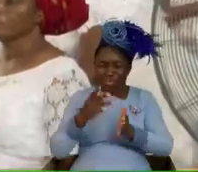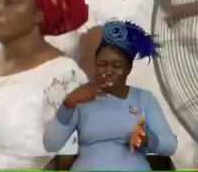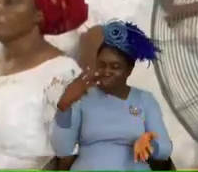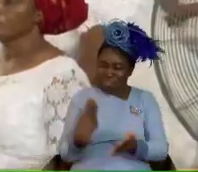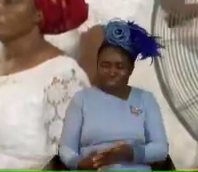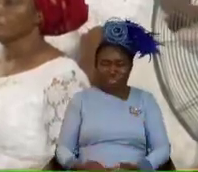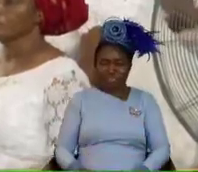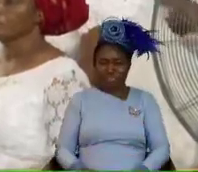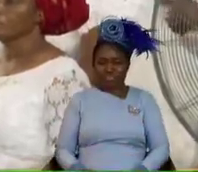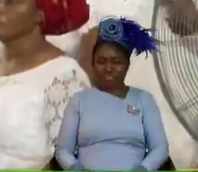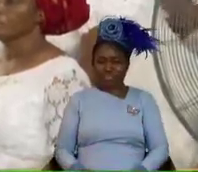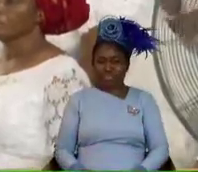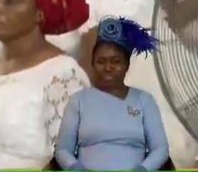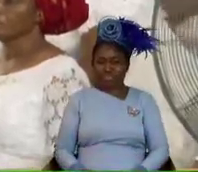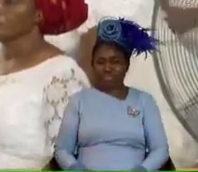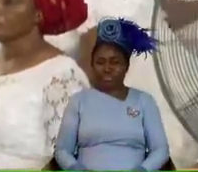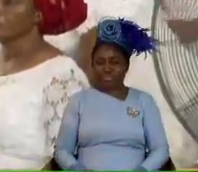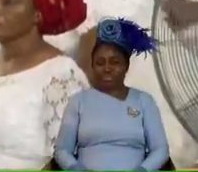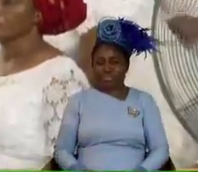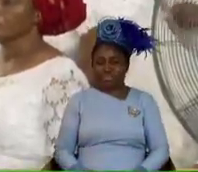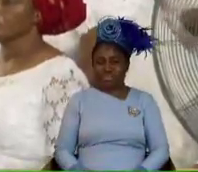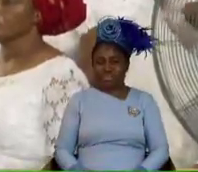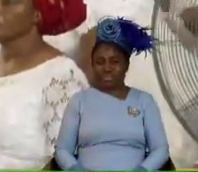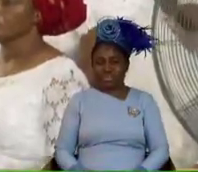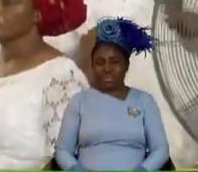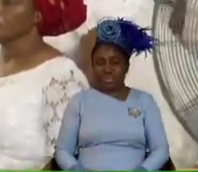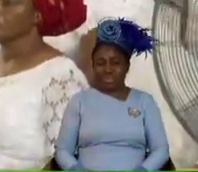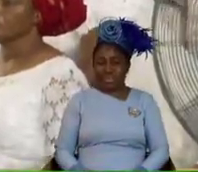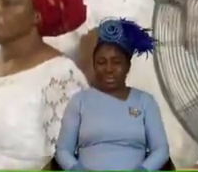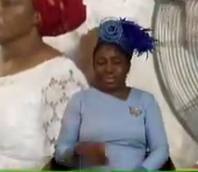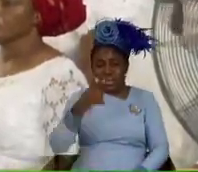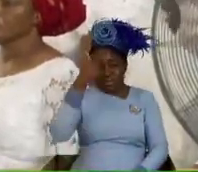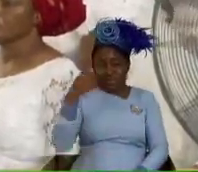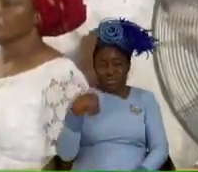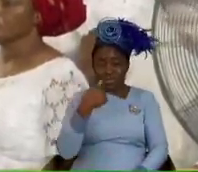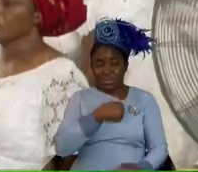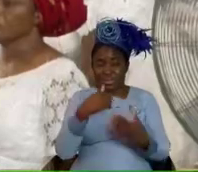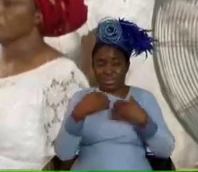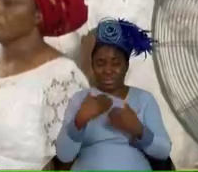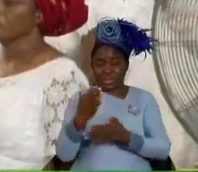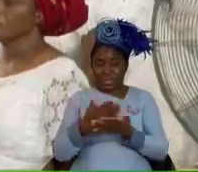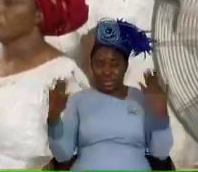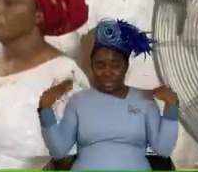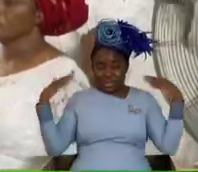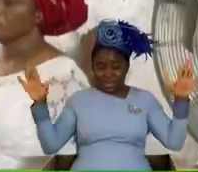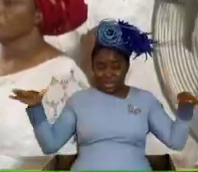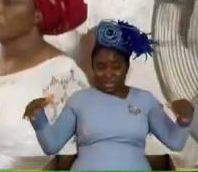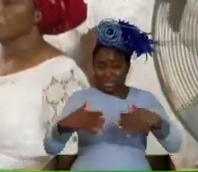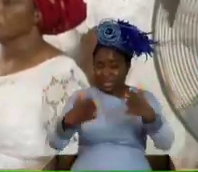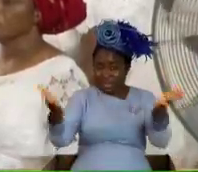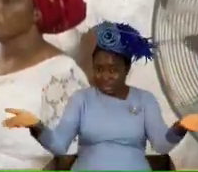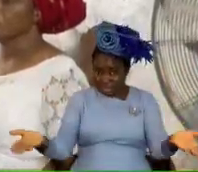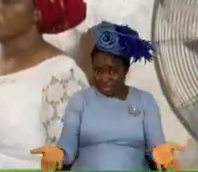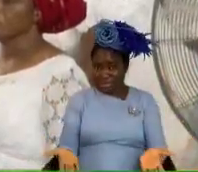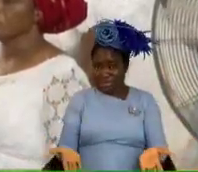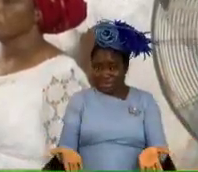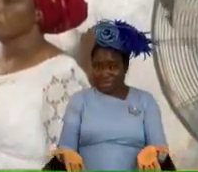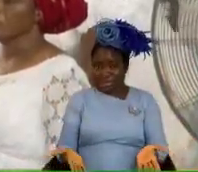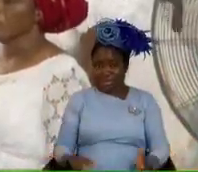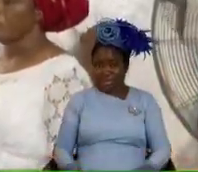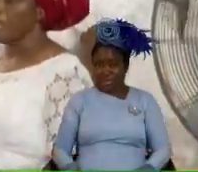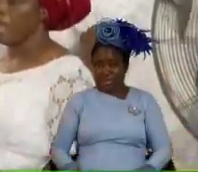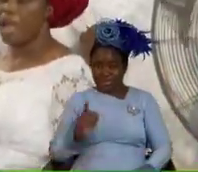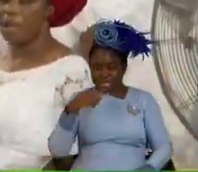bi okun tabi obirin to wa lati aye miran. Specific angels are here just for these three prayer points. Nitori pe awon angel kan wa ni nitori awon adura.